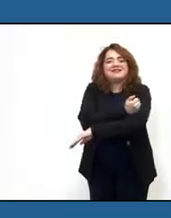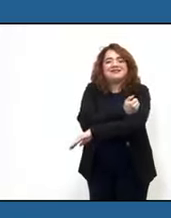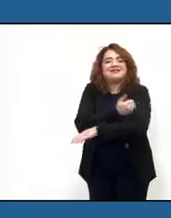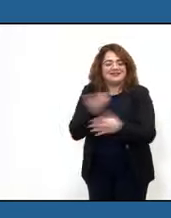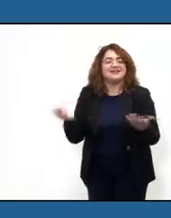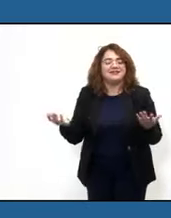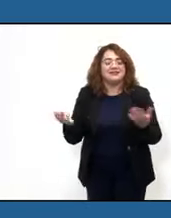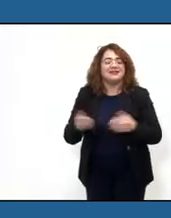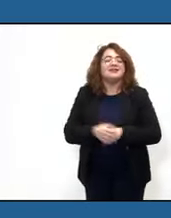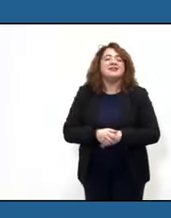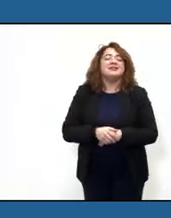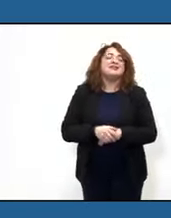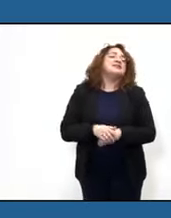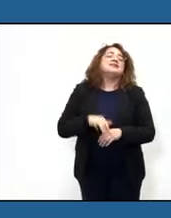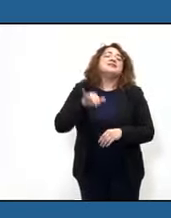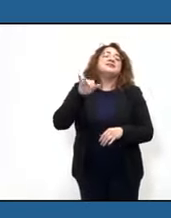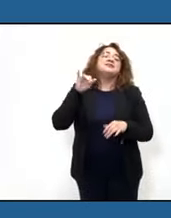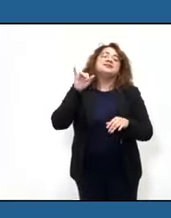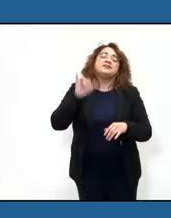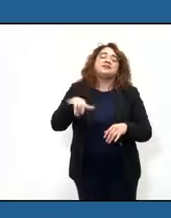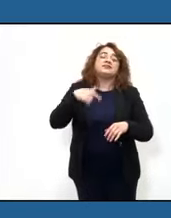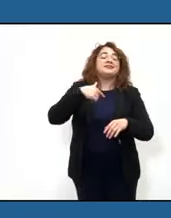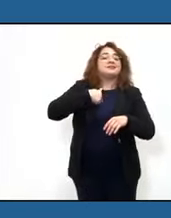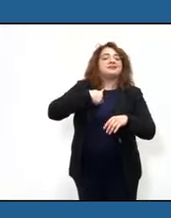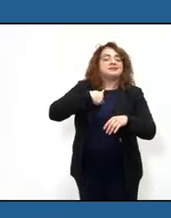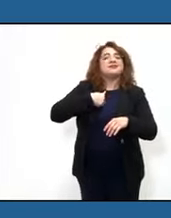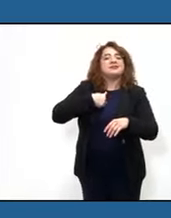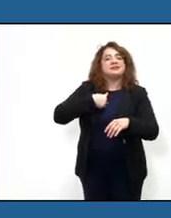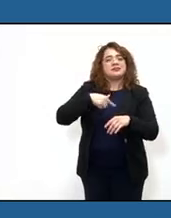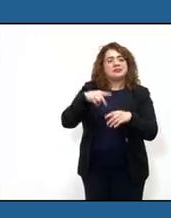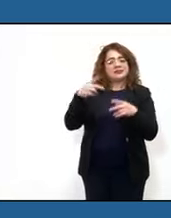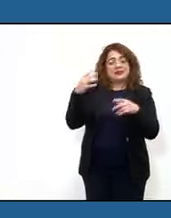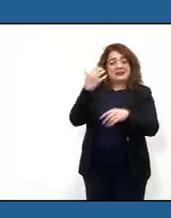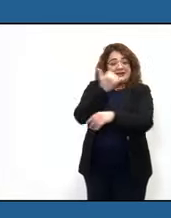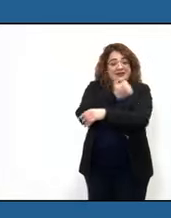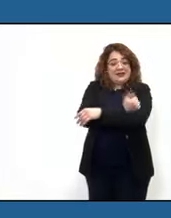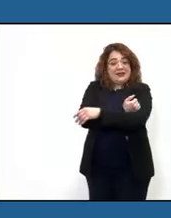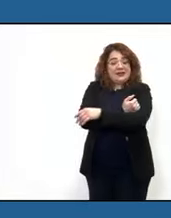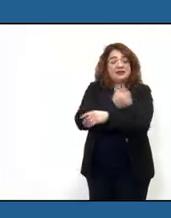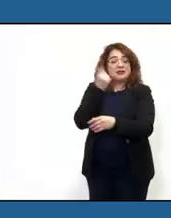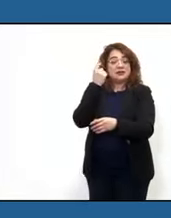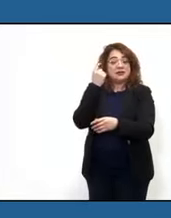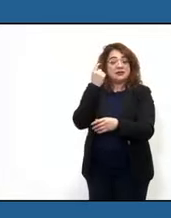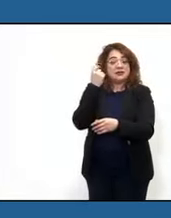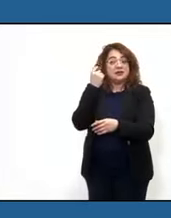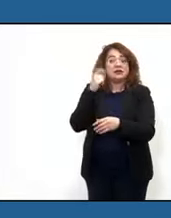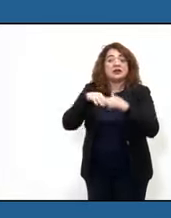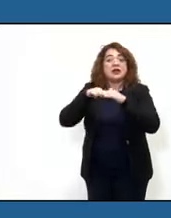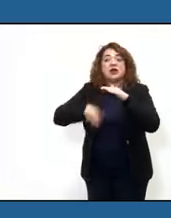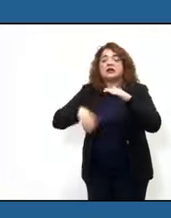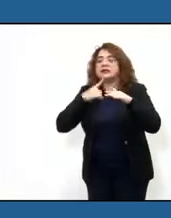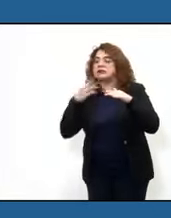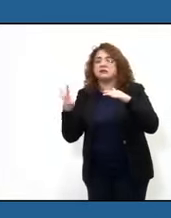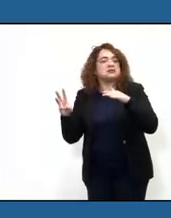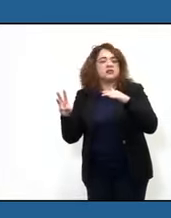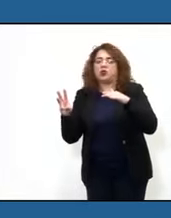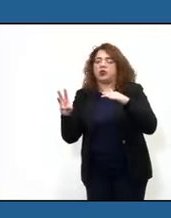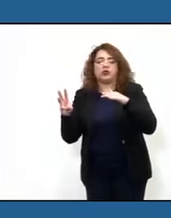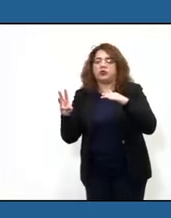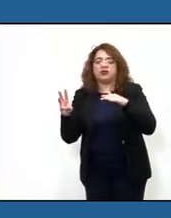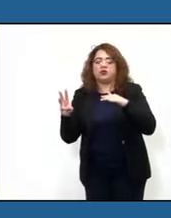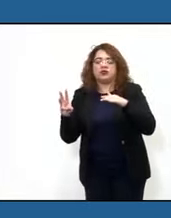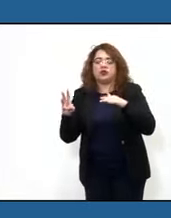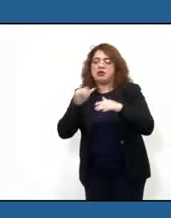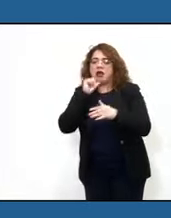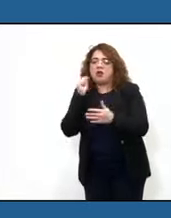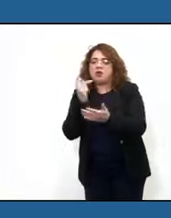And as the mayor mentioned, we also, you know, because none of our vaccine are approved for under the age of 16, if we take a number and look at only for